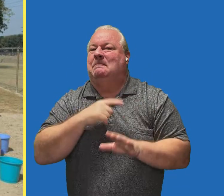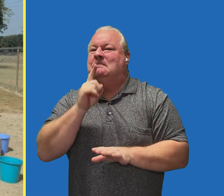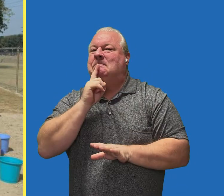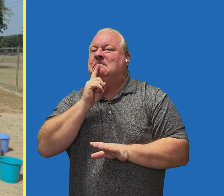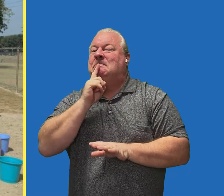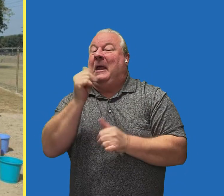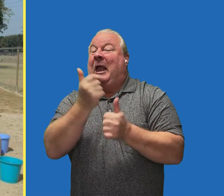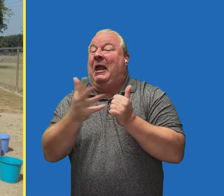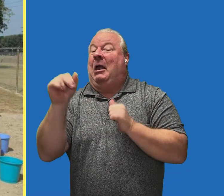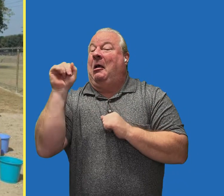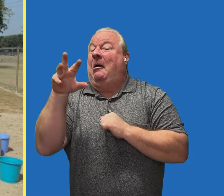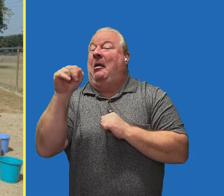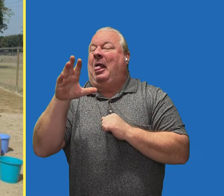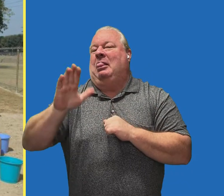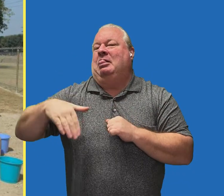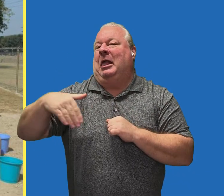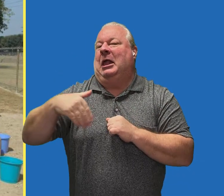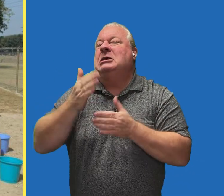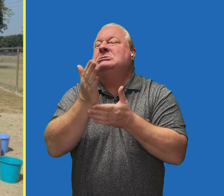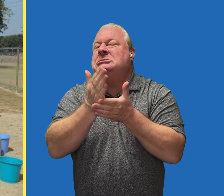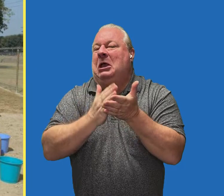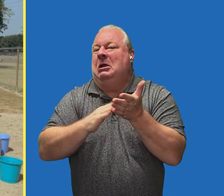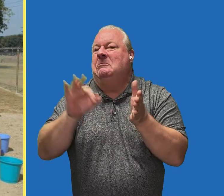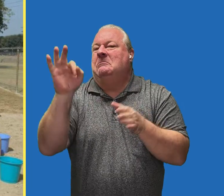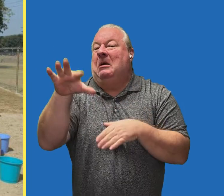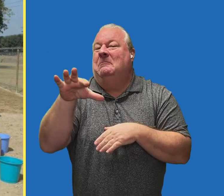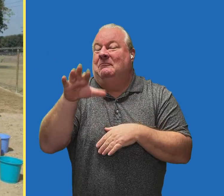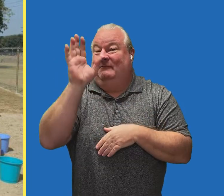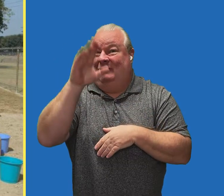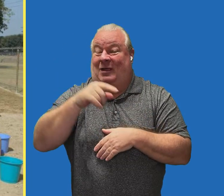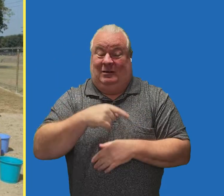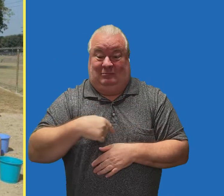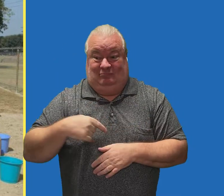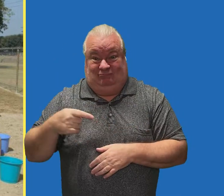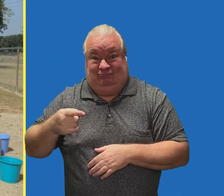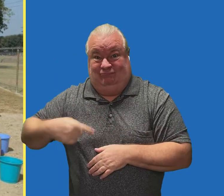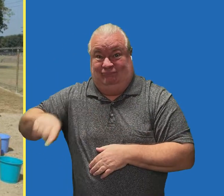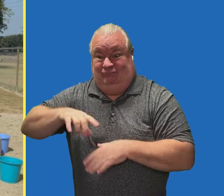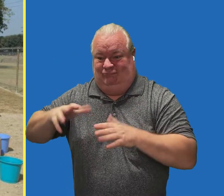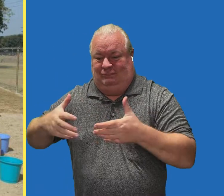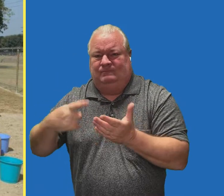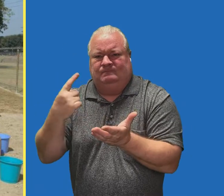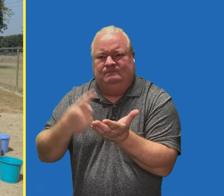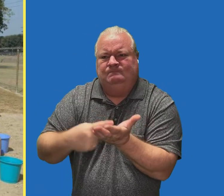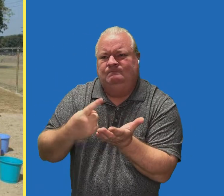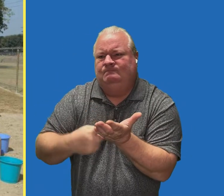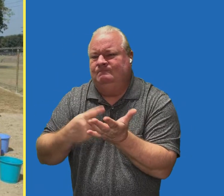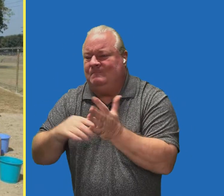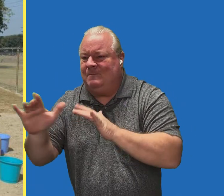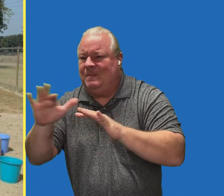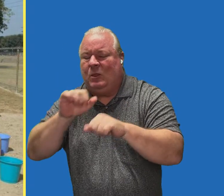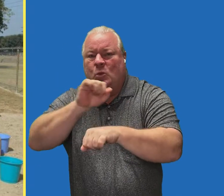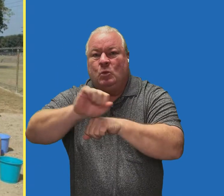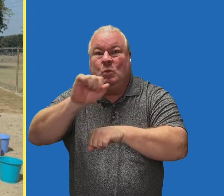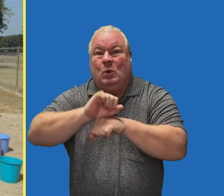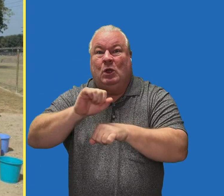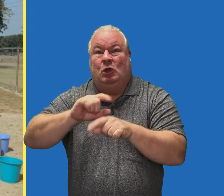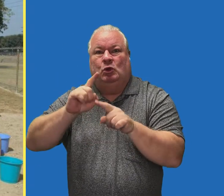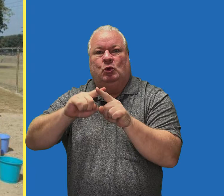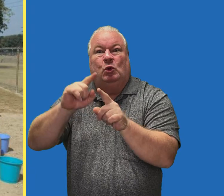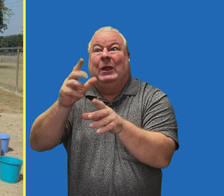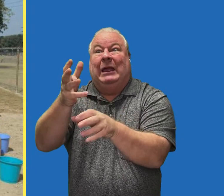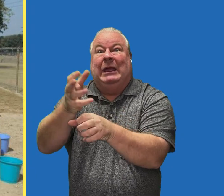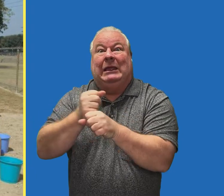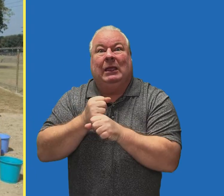the details yet. We have been working very hard to receive a